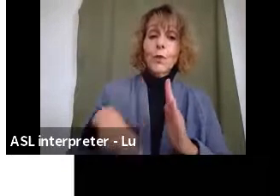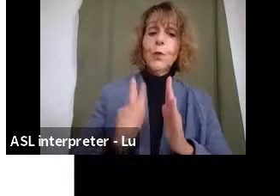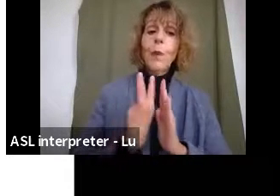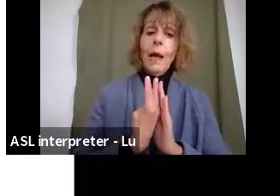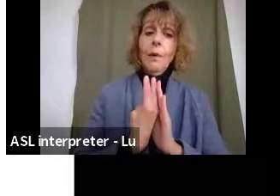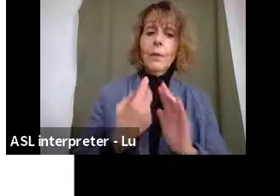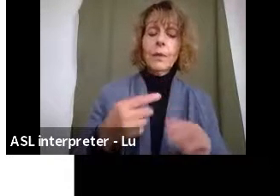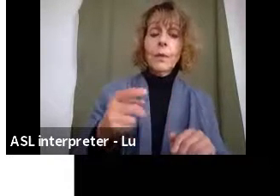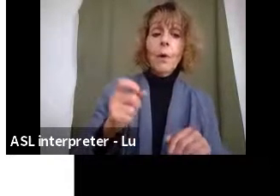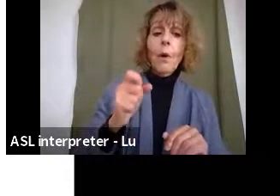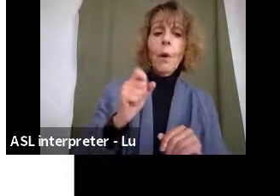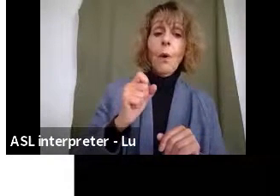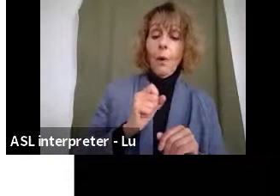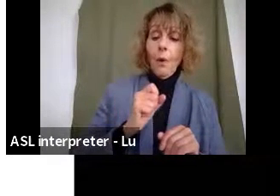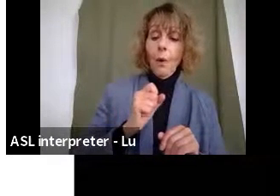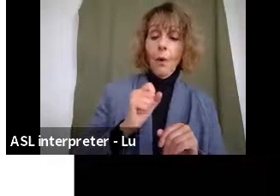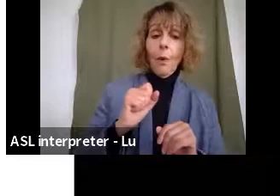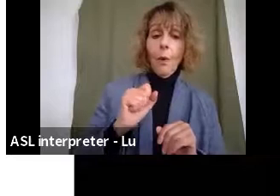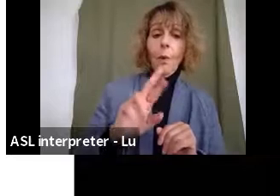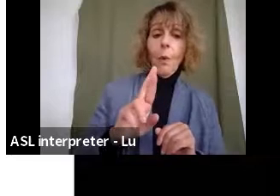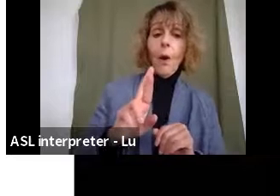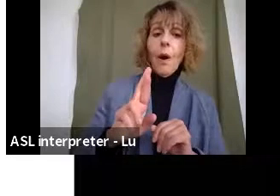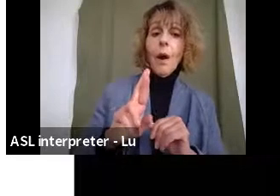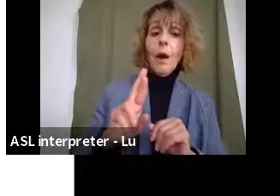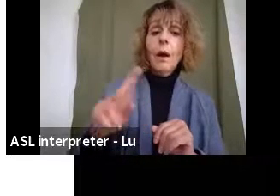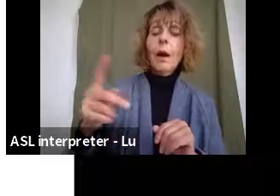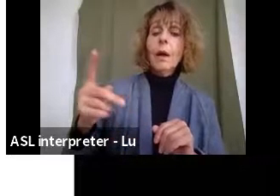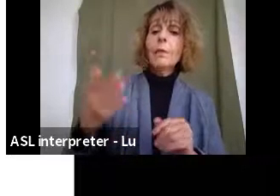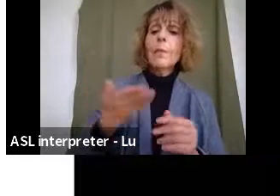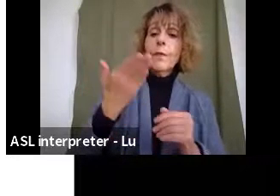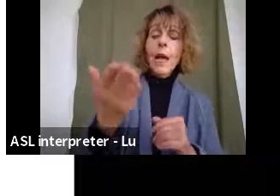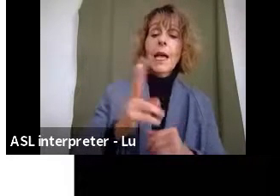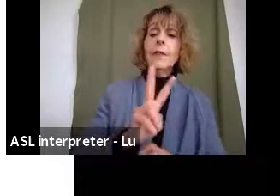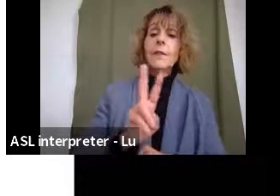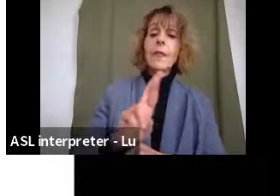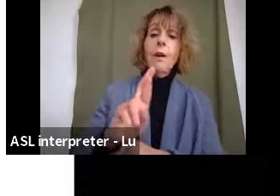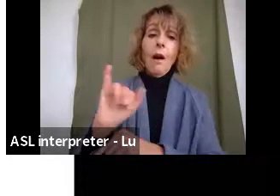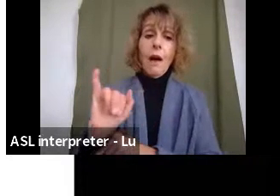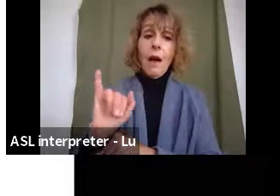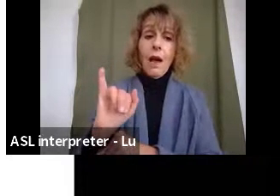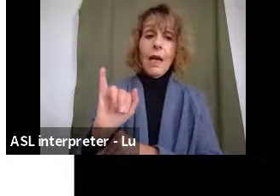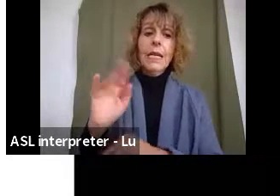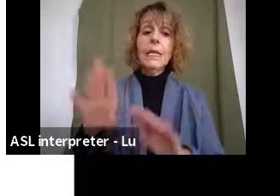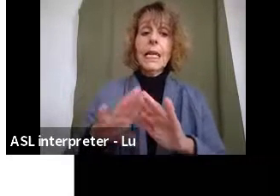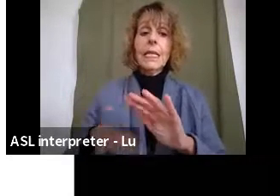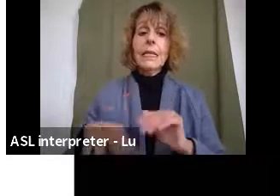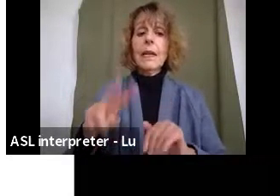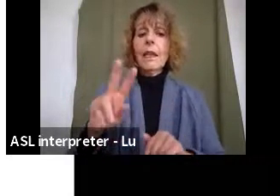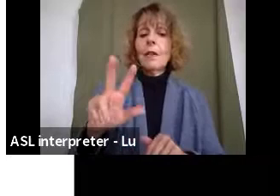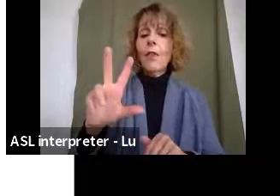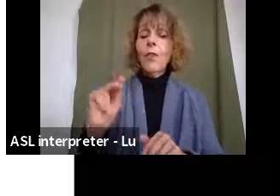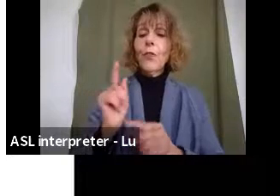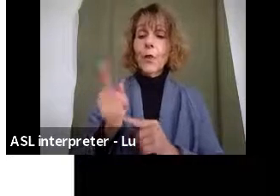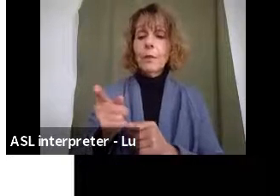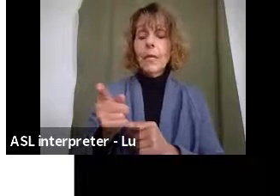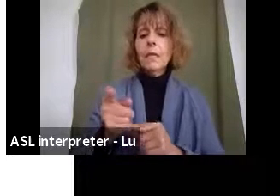easy to arrange video remote interpreting services as you need it. It's not usually something that you have to